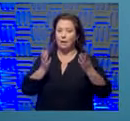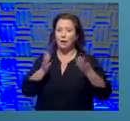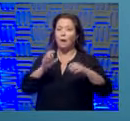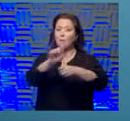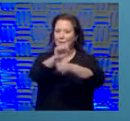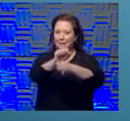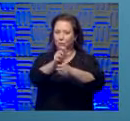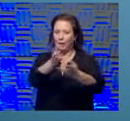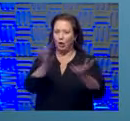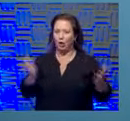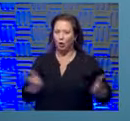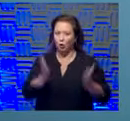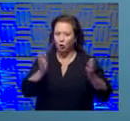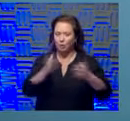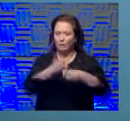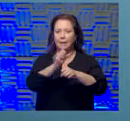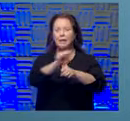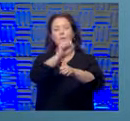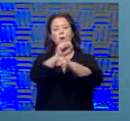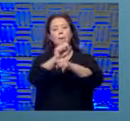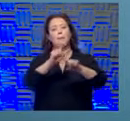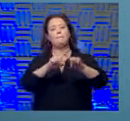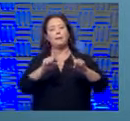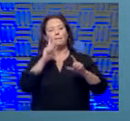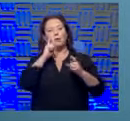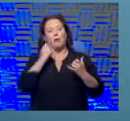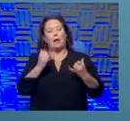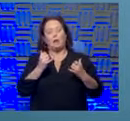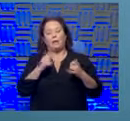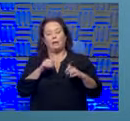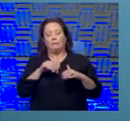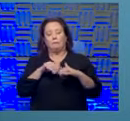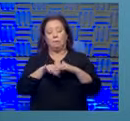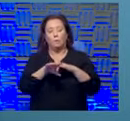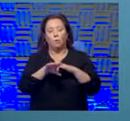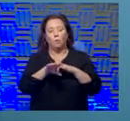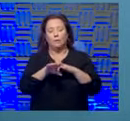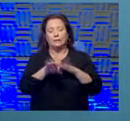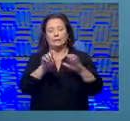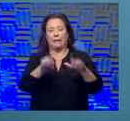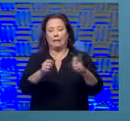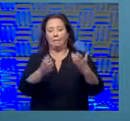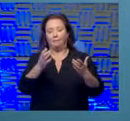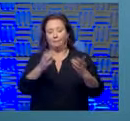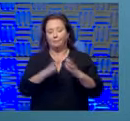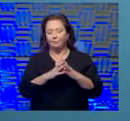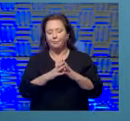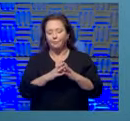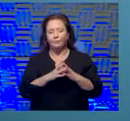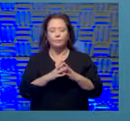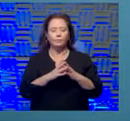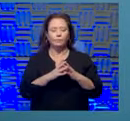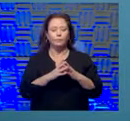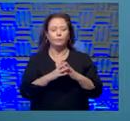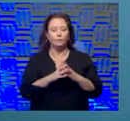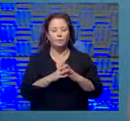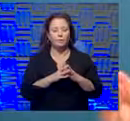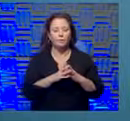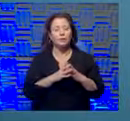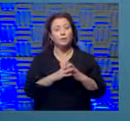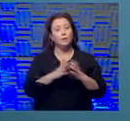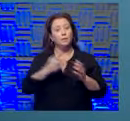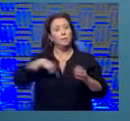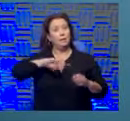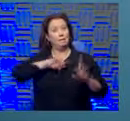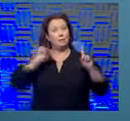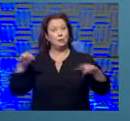on a trial basis for right now. But yeah, we've been doing